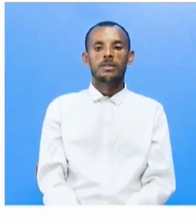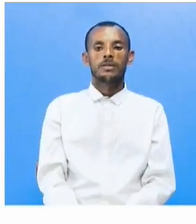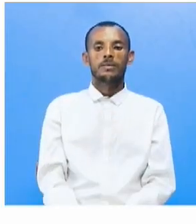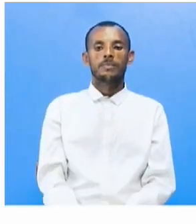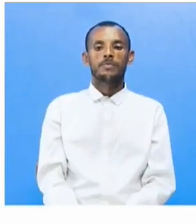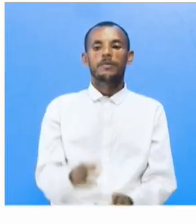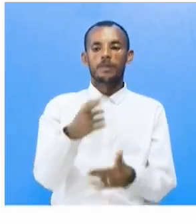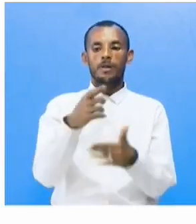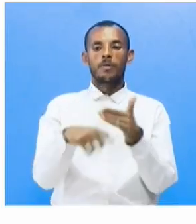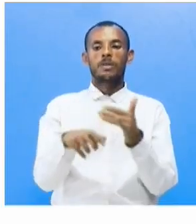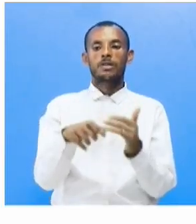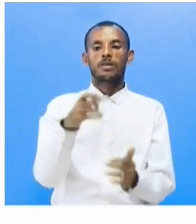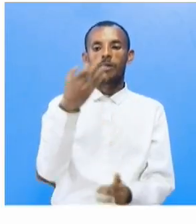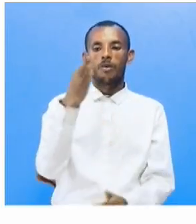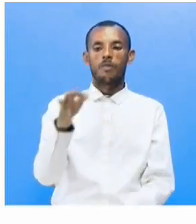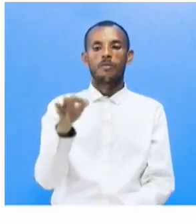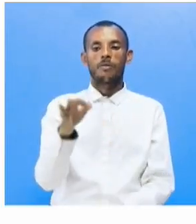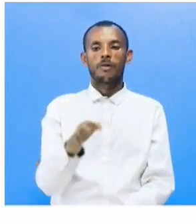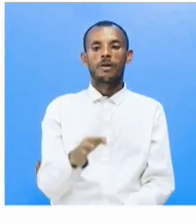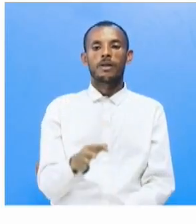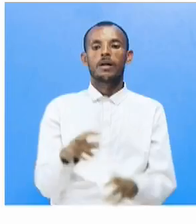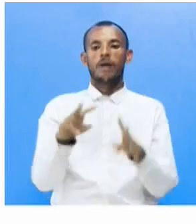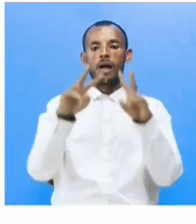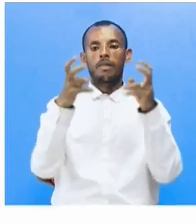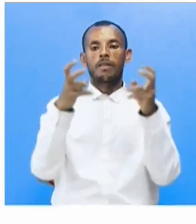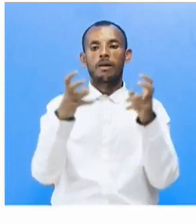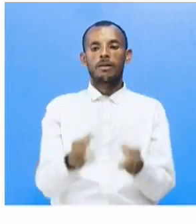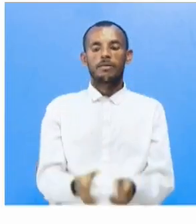The cost of the article.